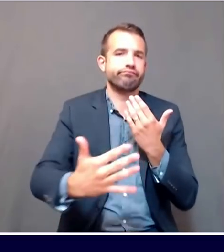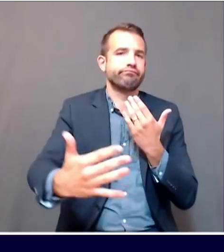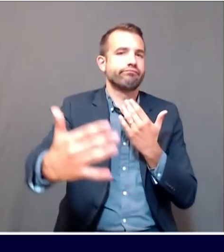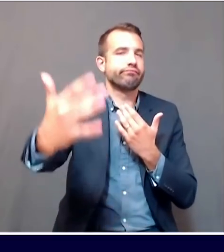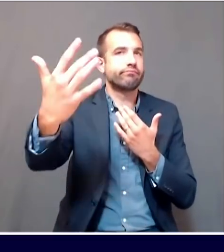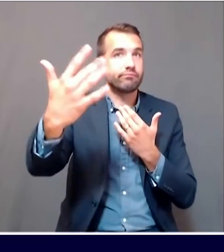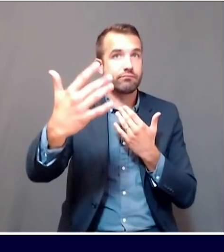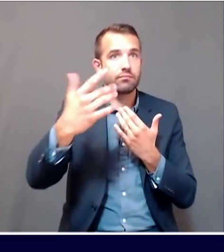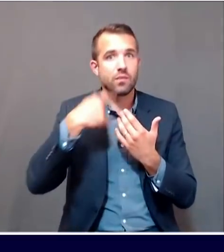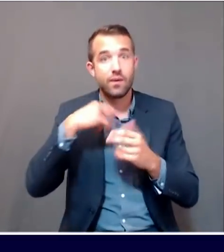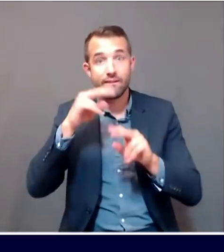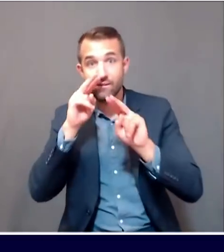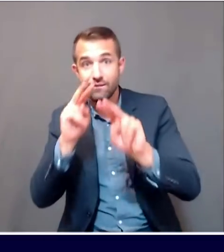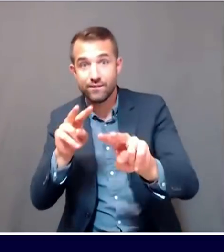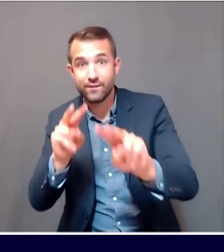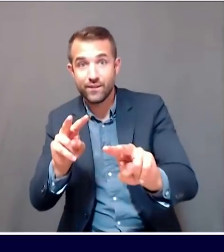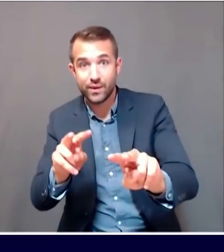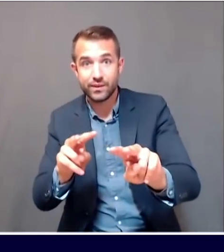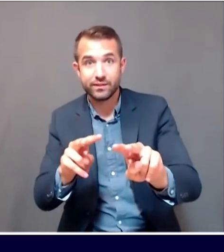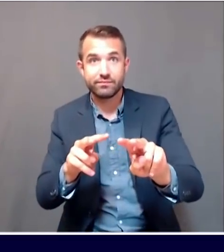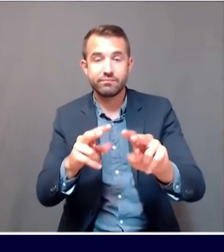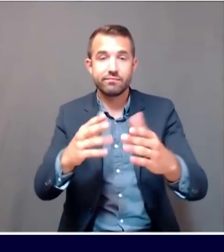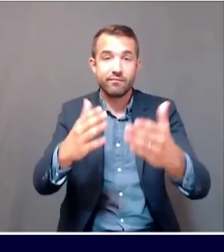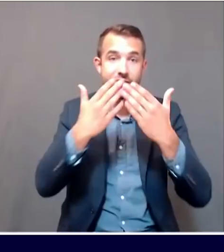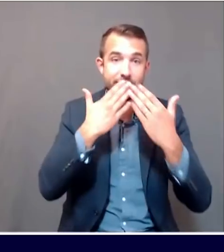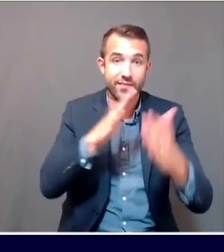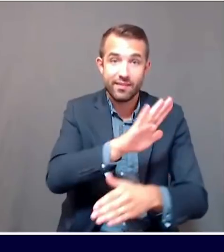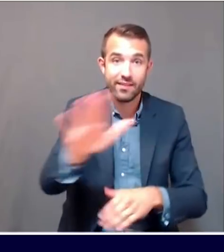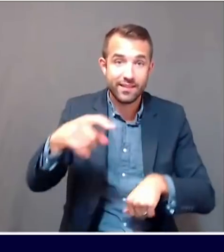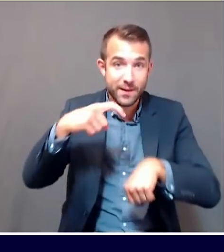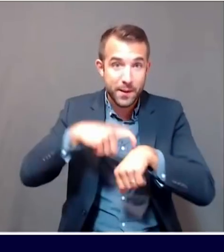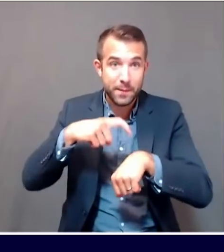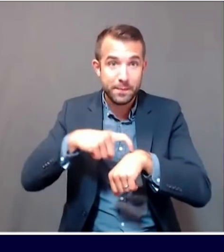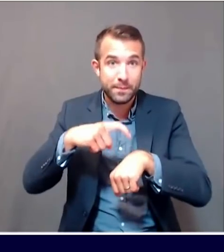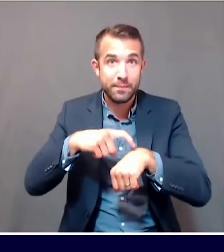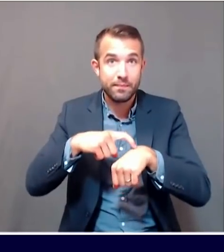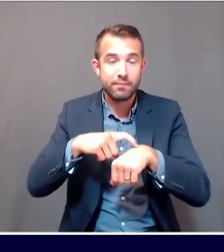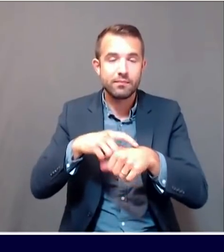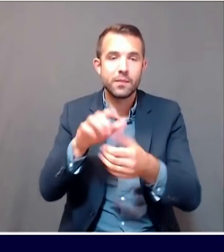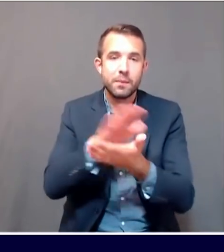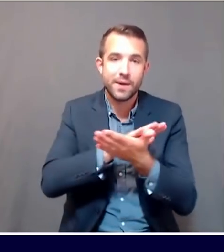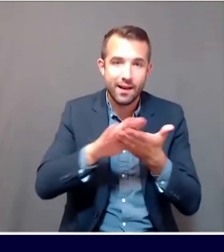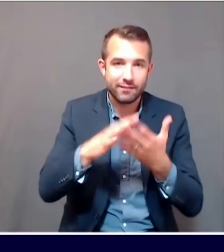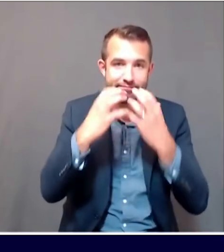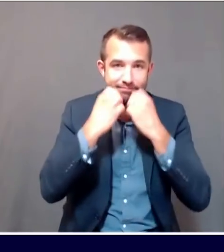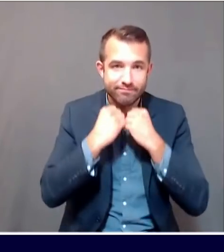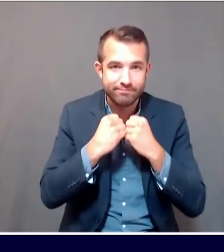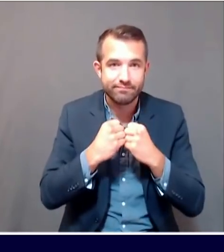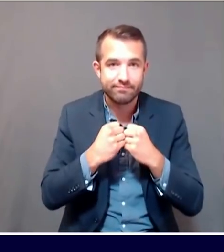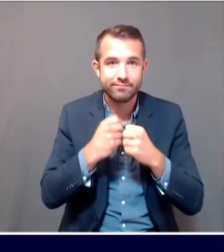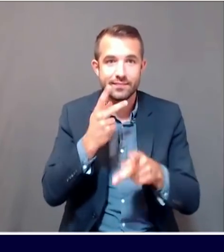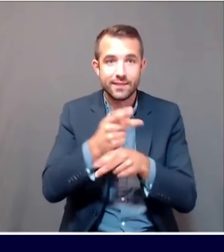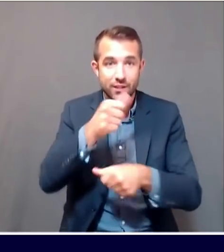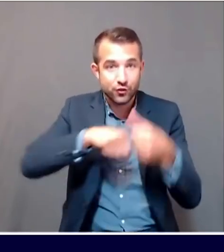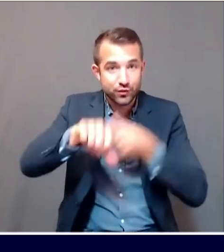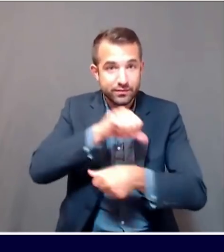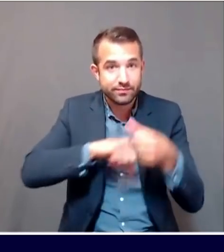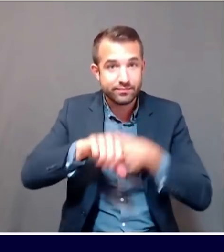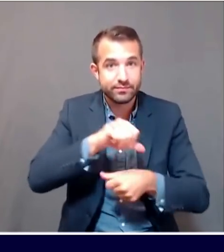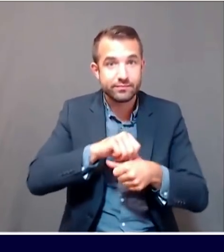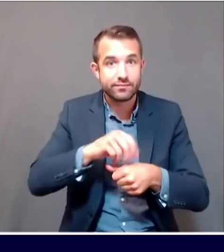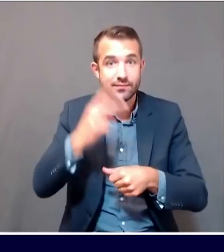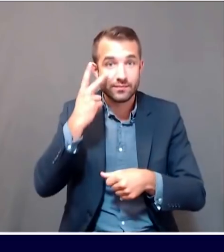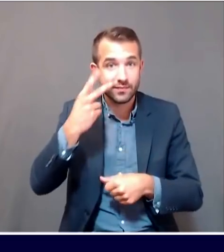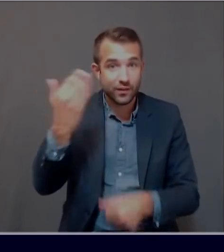with that, thank you all for your time this afternoon. As always, please be kind and take care of one another. We'll talk again on Thursday.